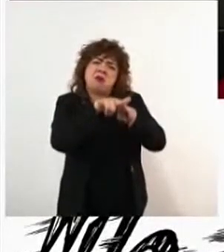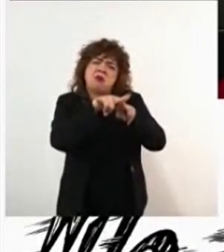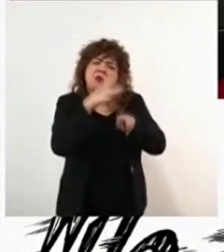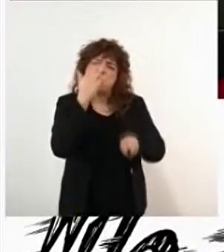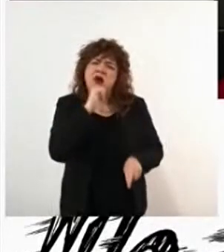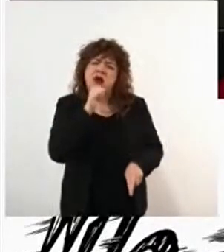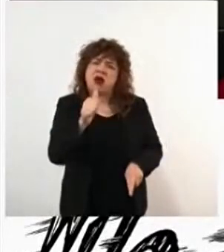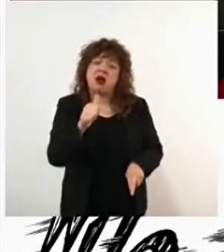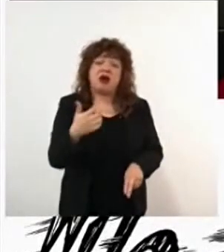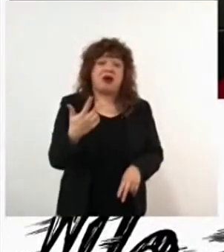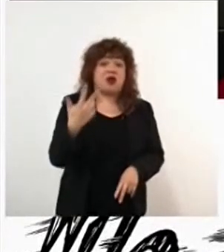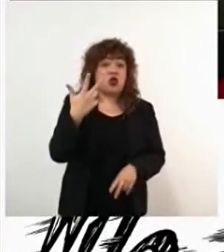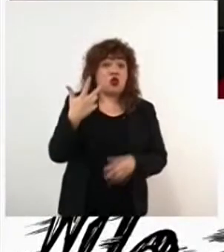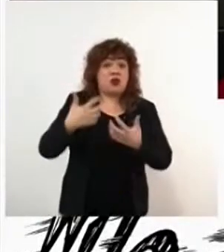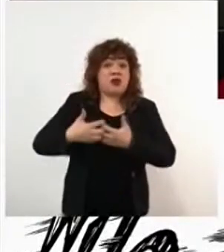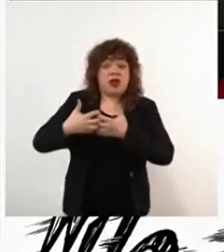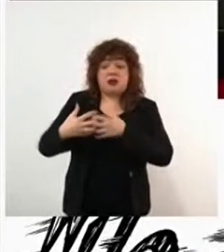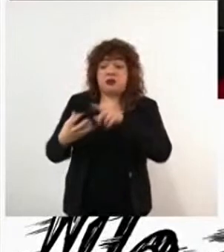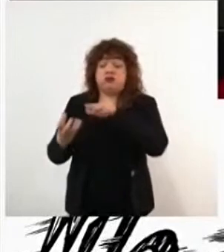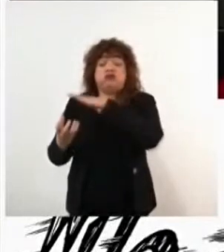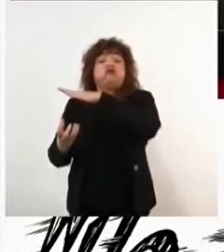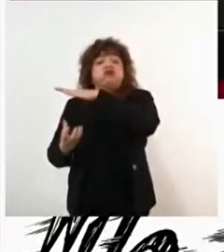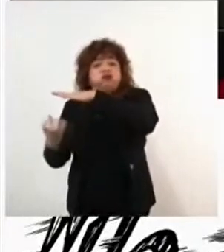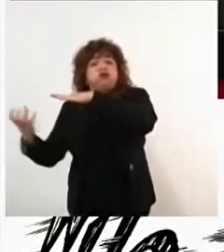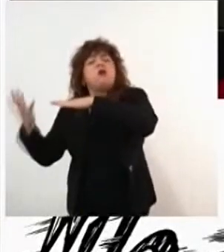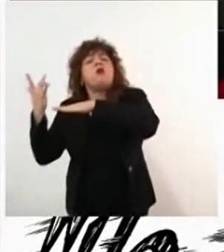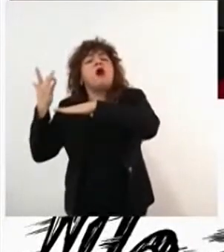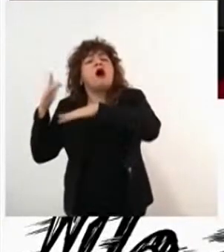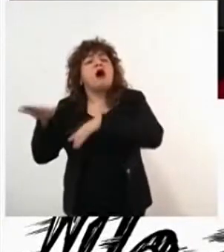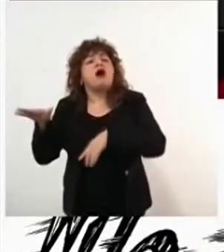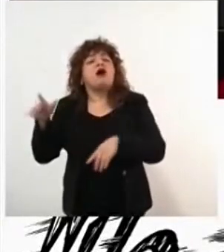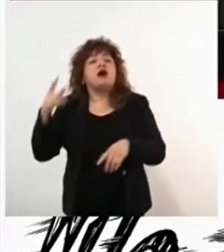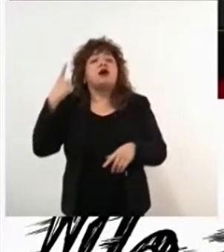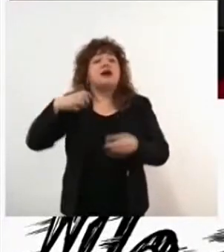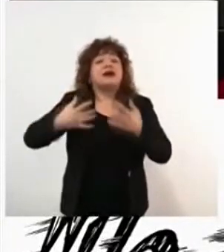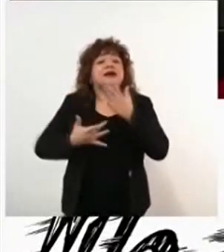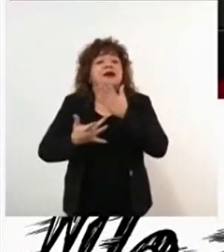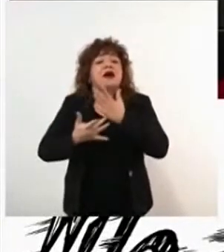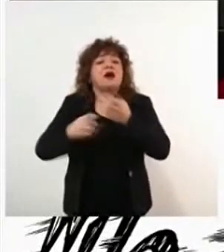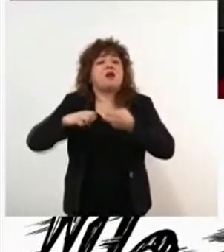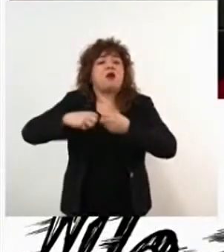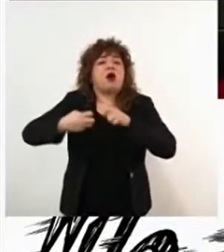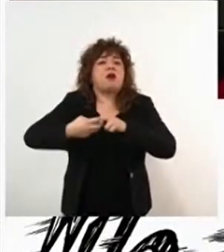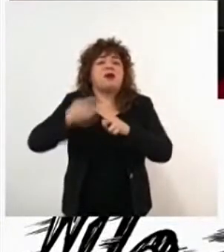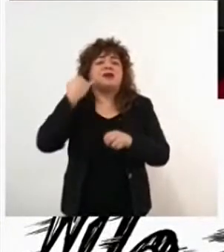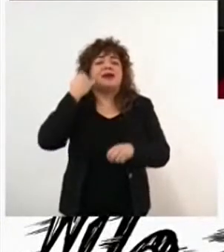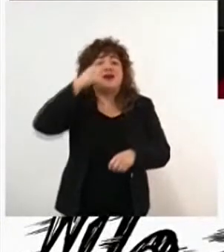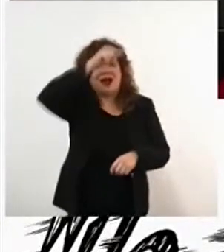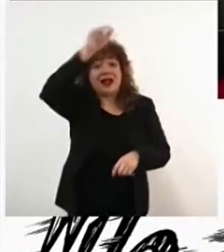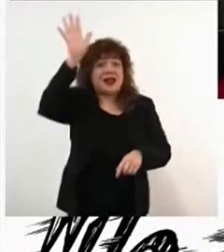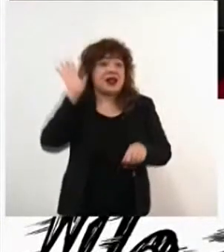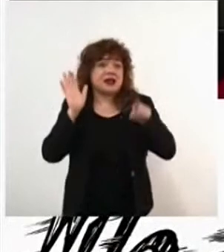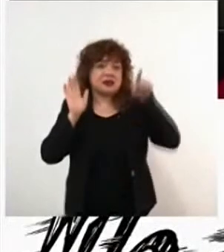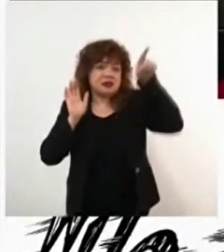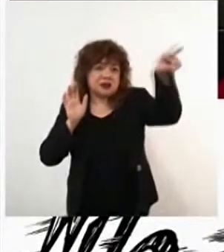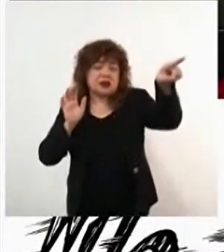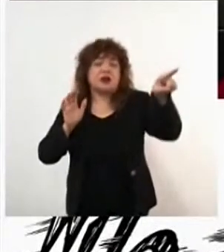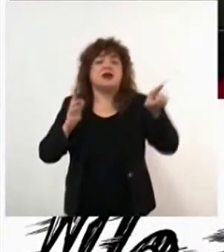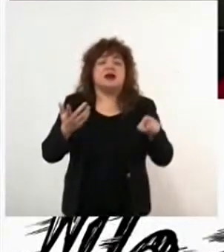for 3 engines on one side and 2 engines on the other was, you know, if there's a technical problem in Alaska, you have to send us, you know, one of